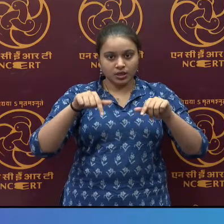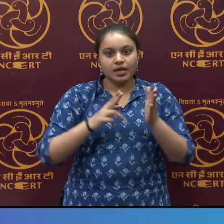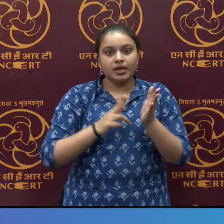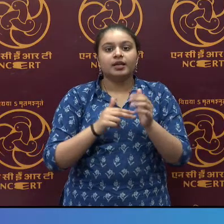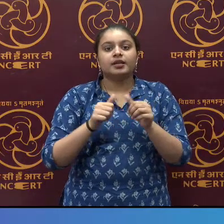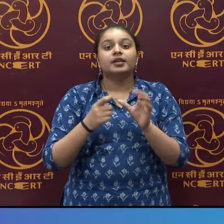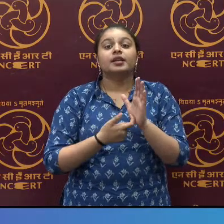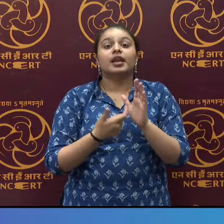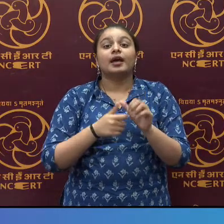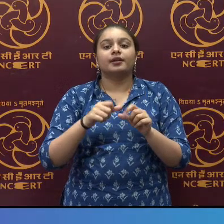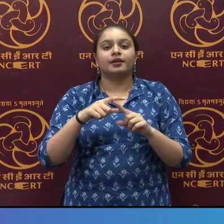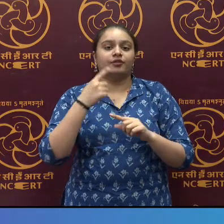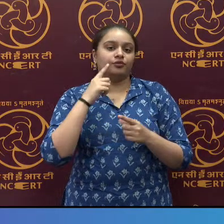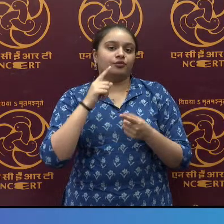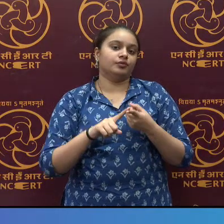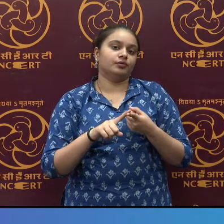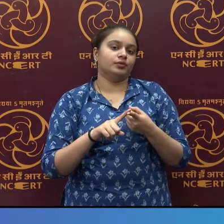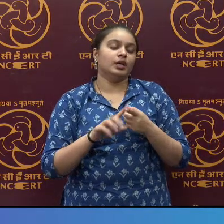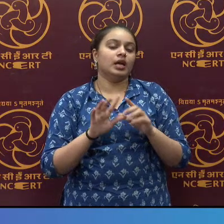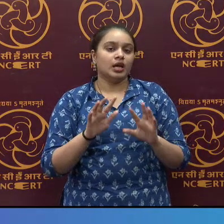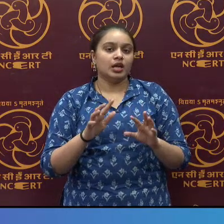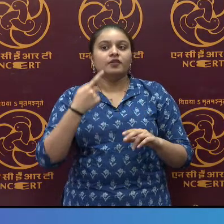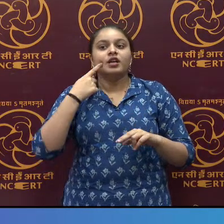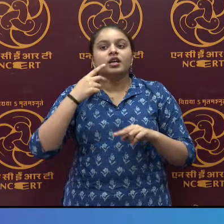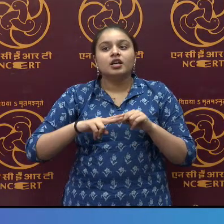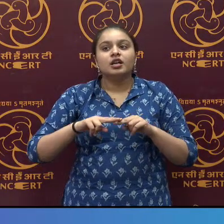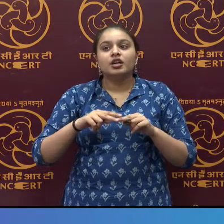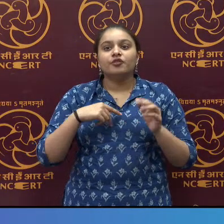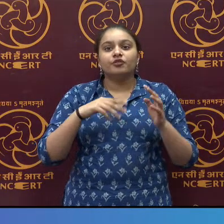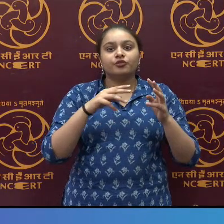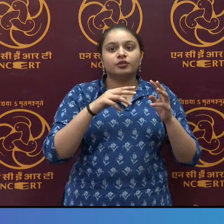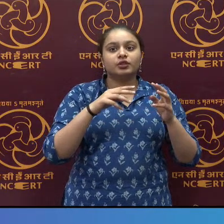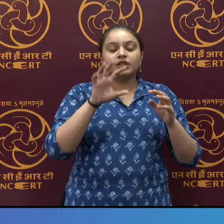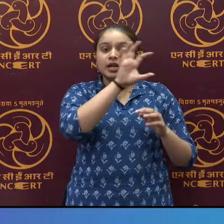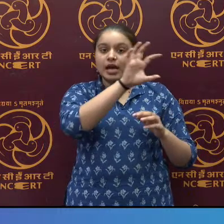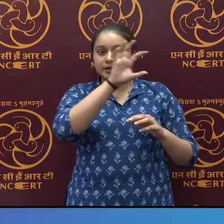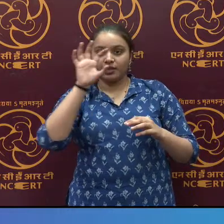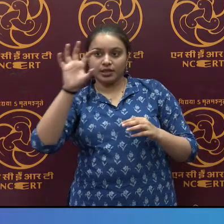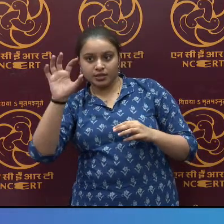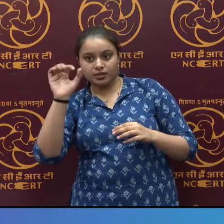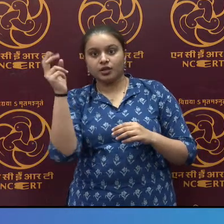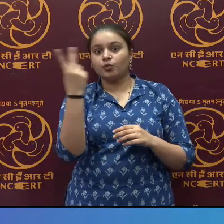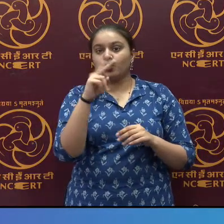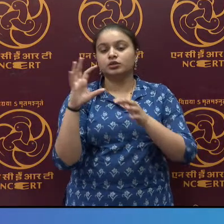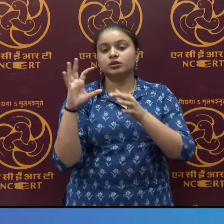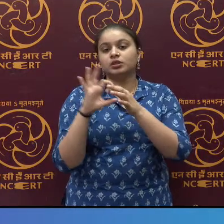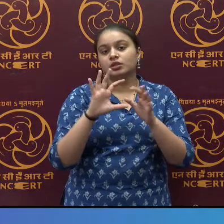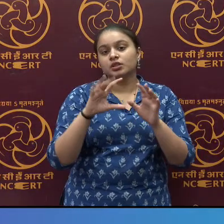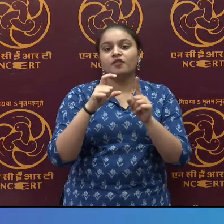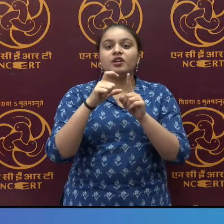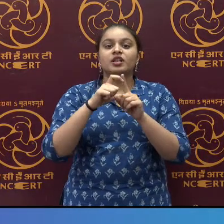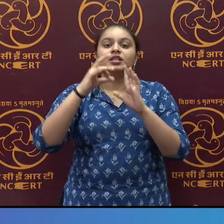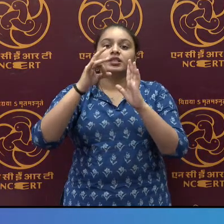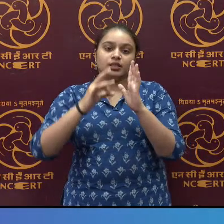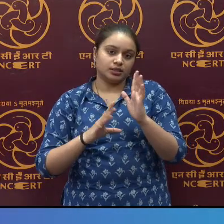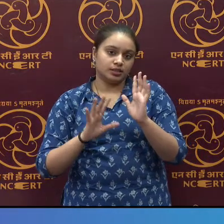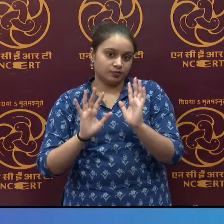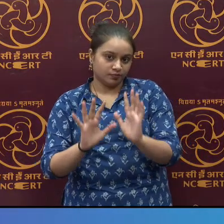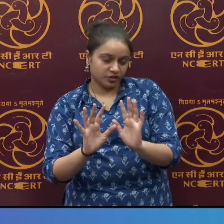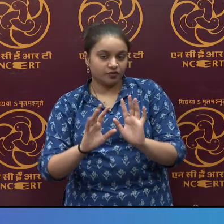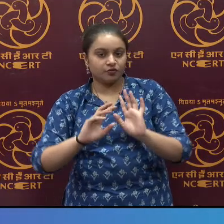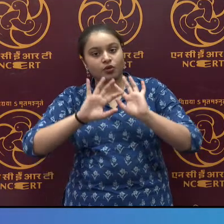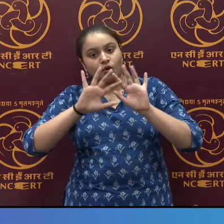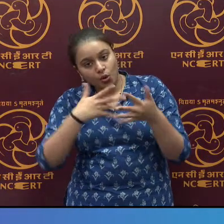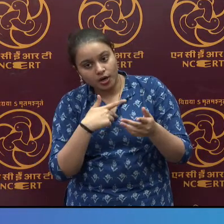article. If the topic is the relationship between two countries, it will become a descriptive article. If people have